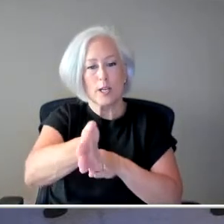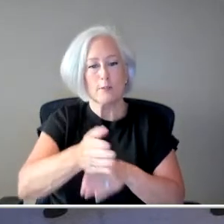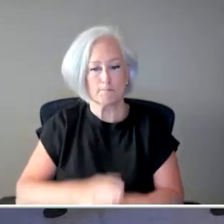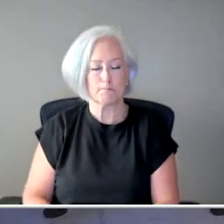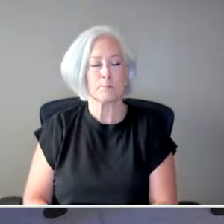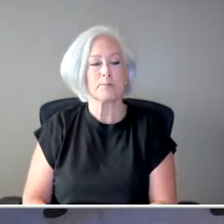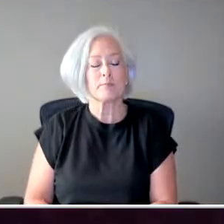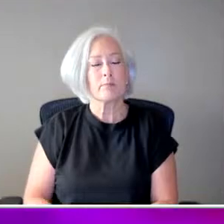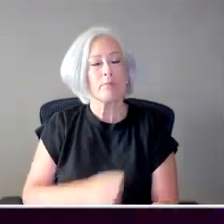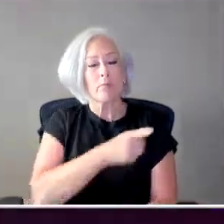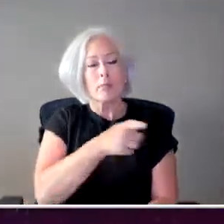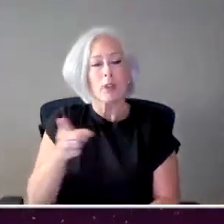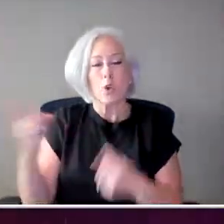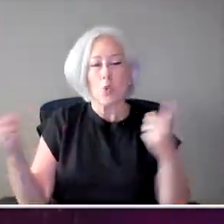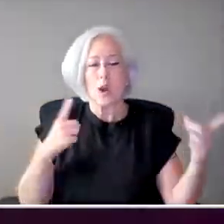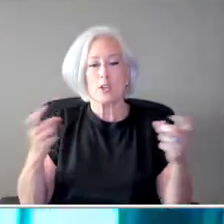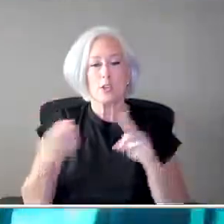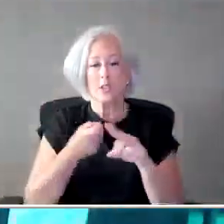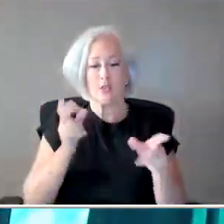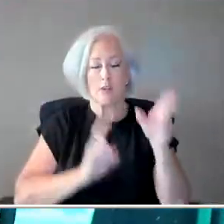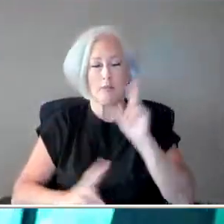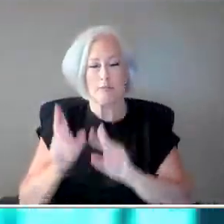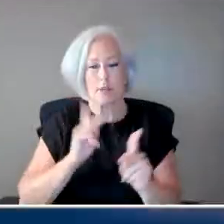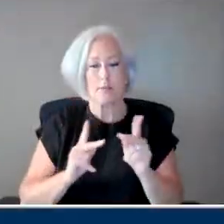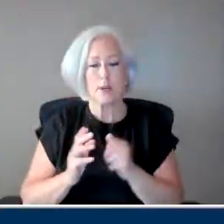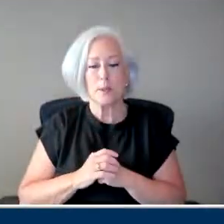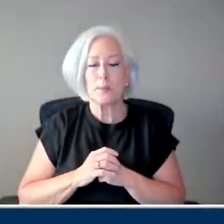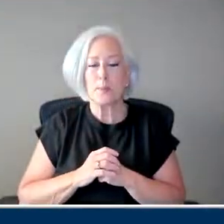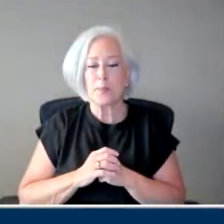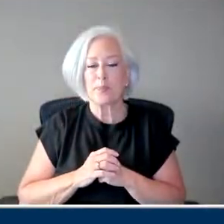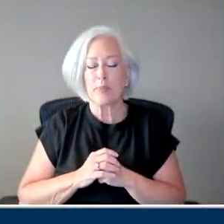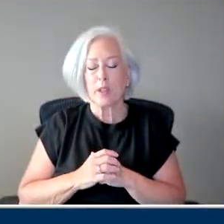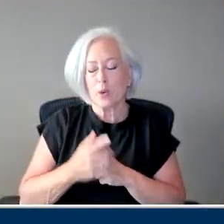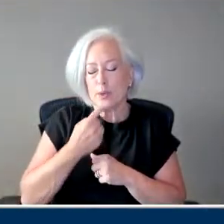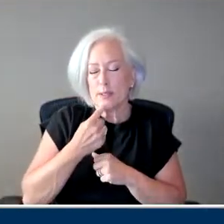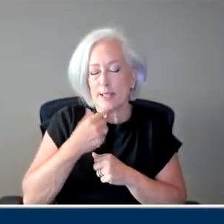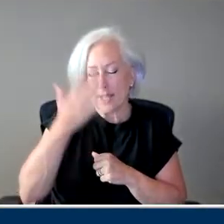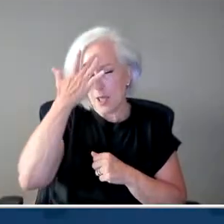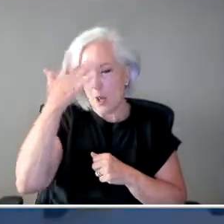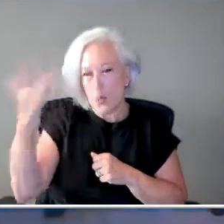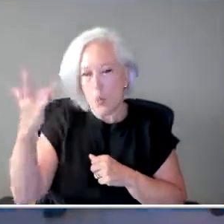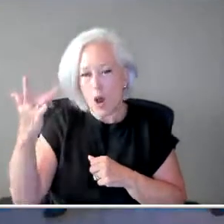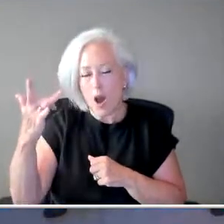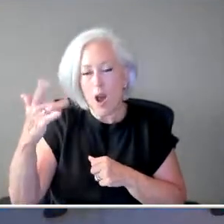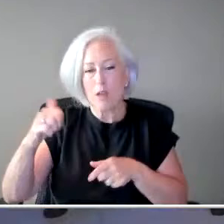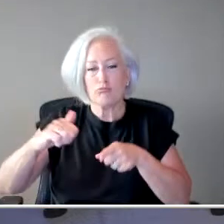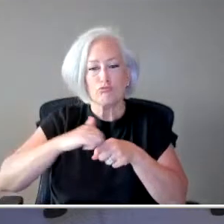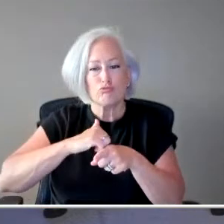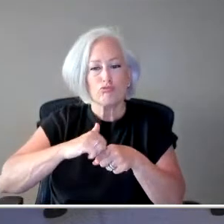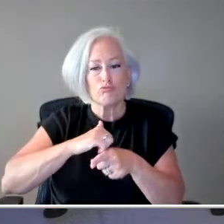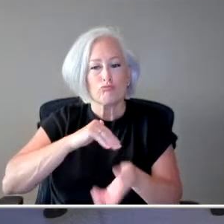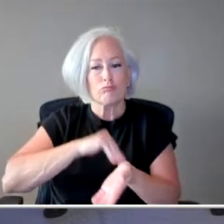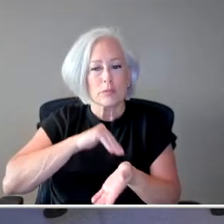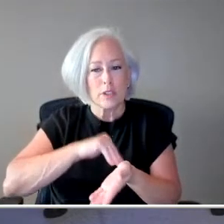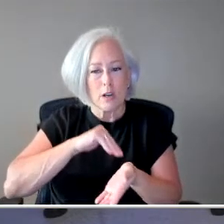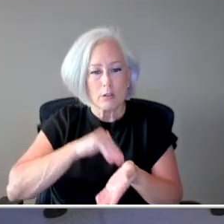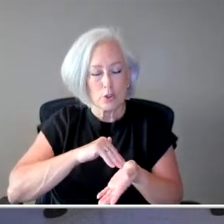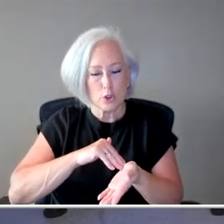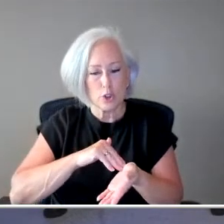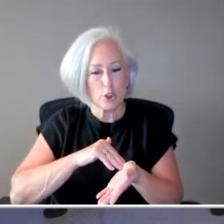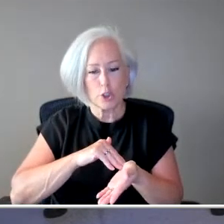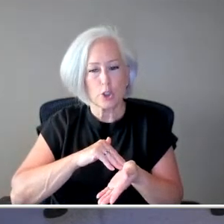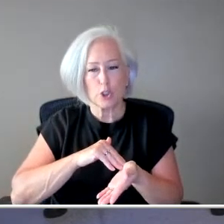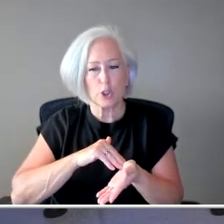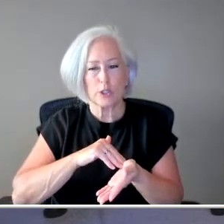our viewers, and kind of on that, we talk about why is residency. Stu wants to know why residency is so demanding.